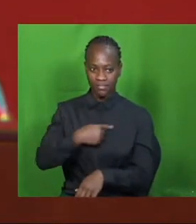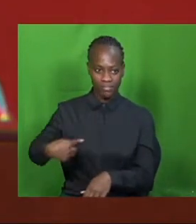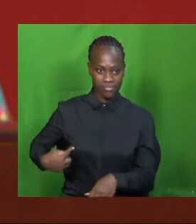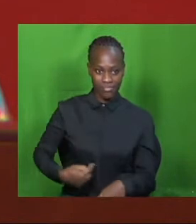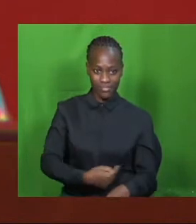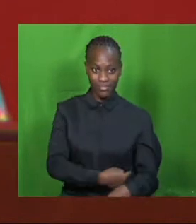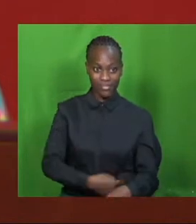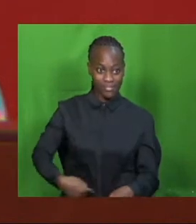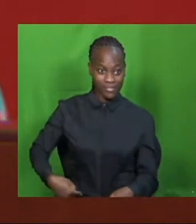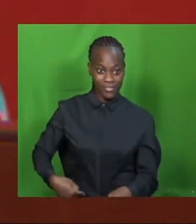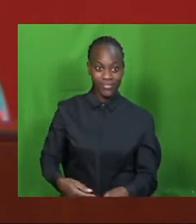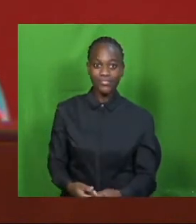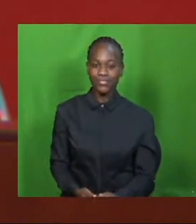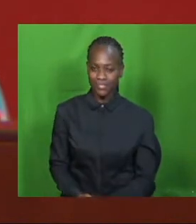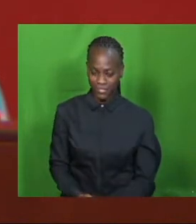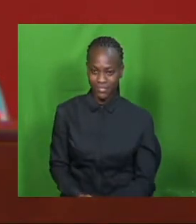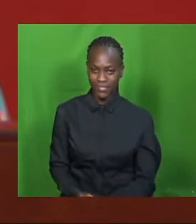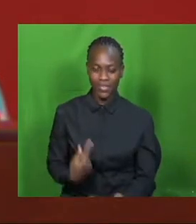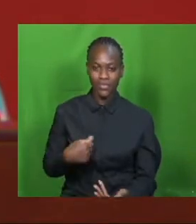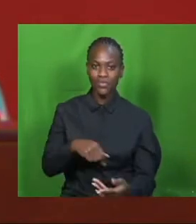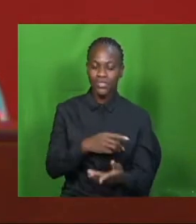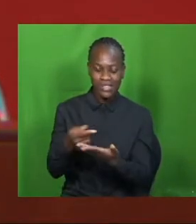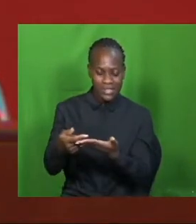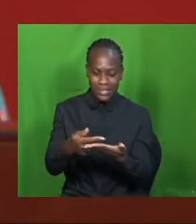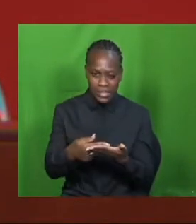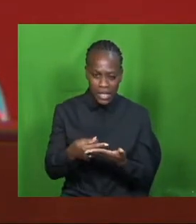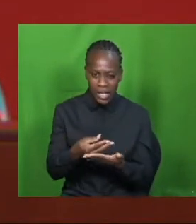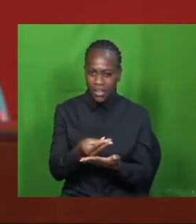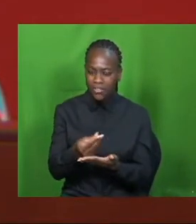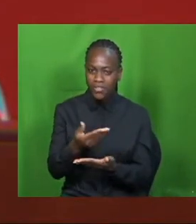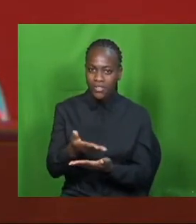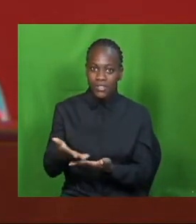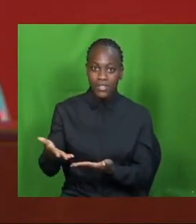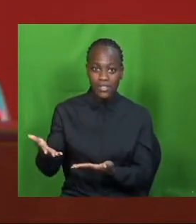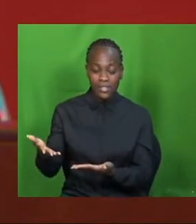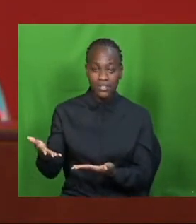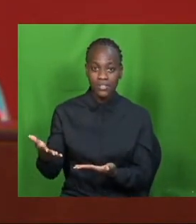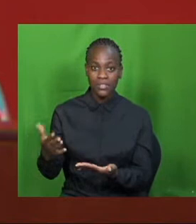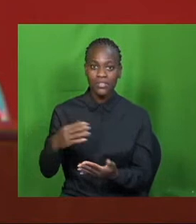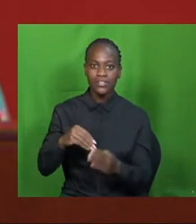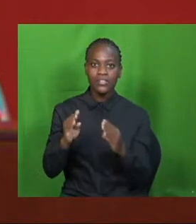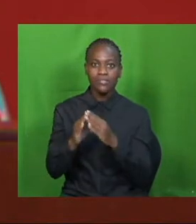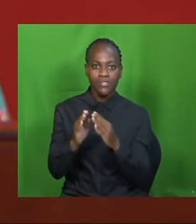had to discuss a few things at the preceding meeting.